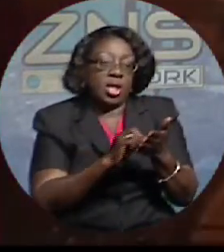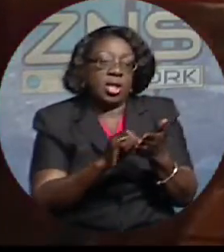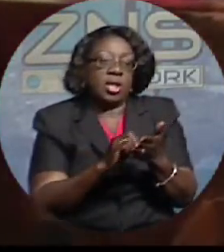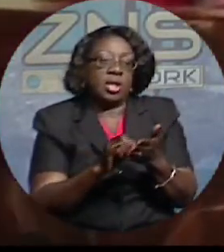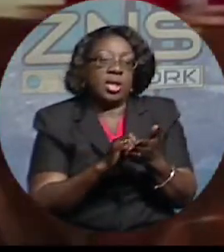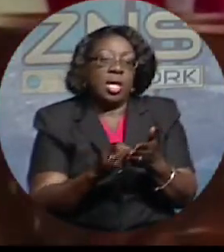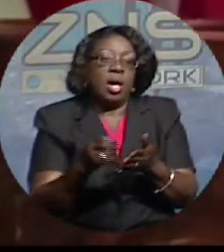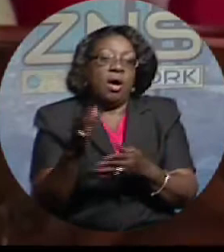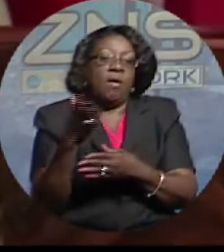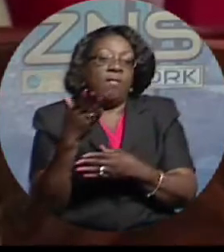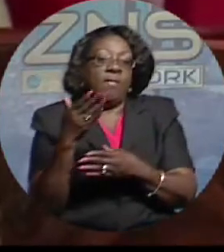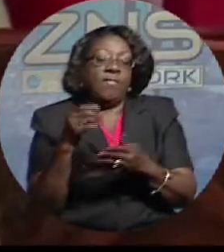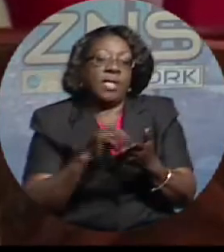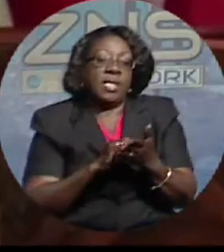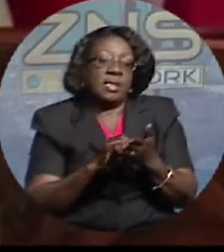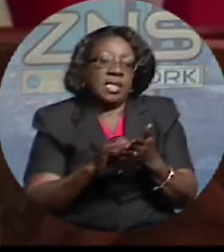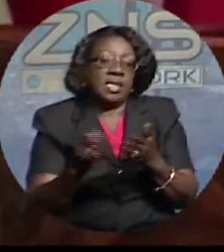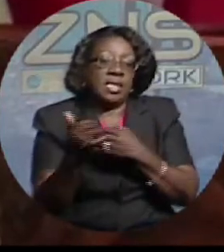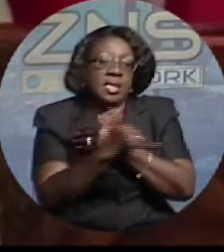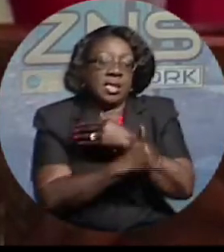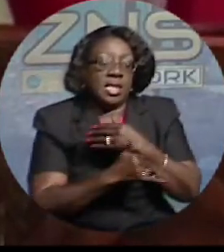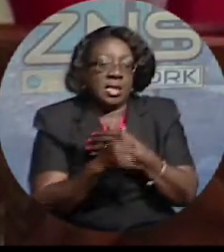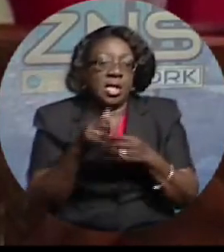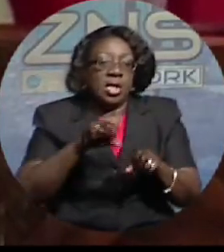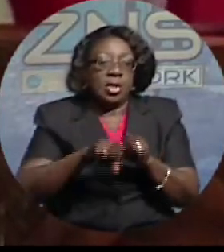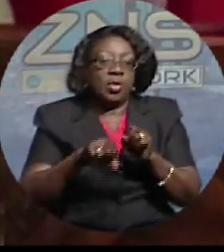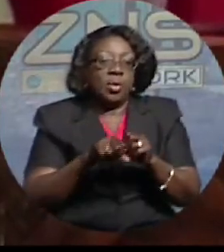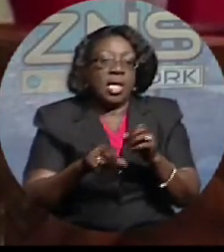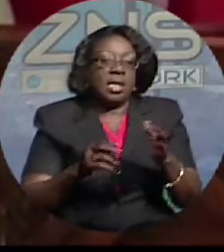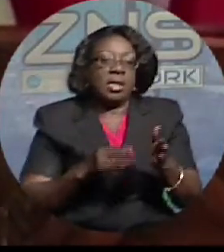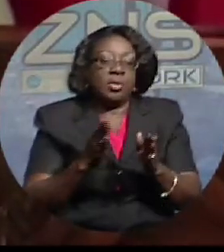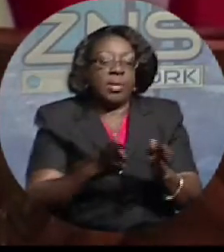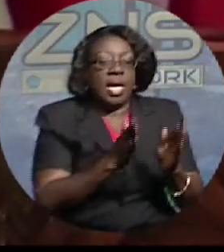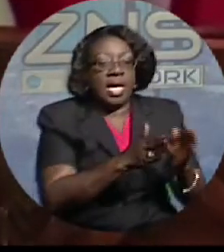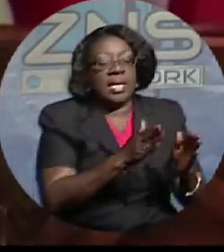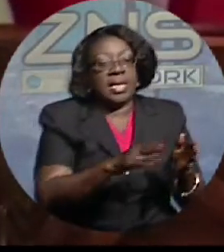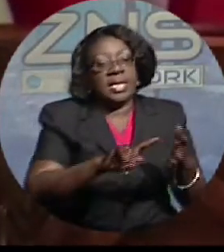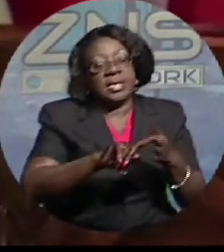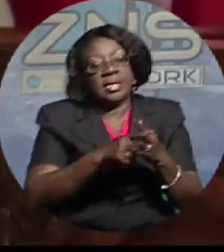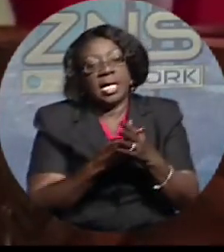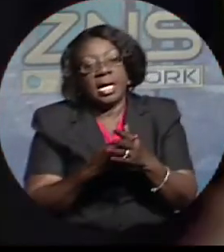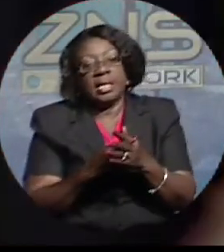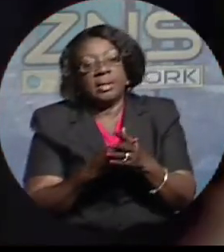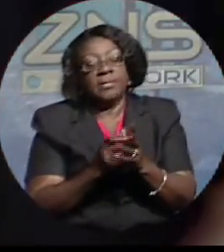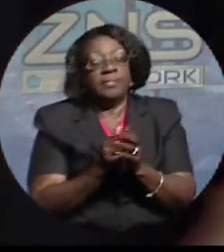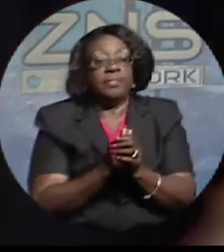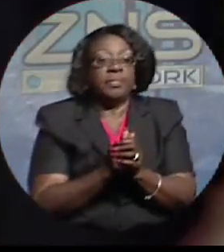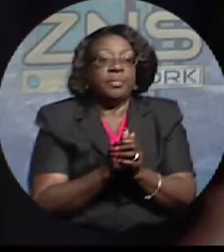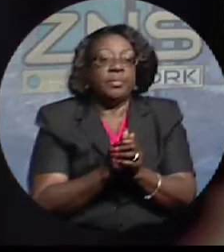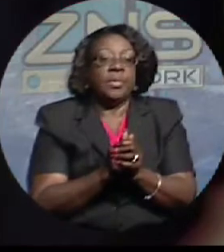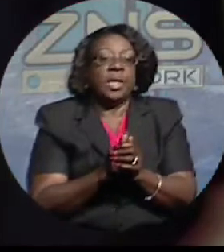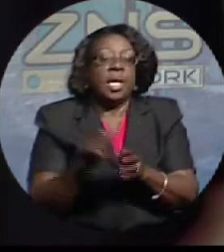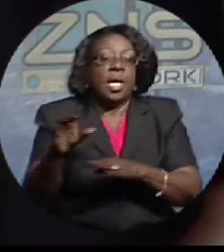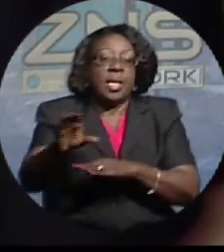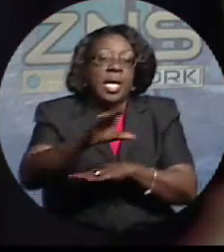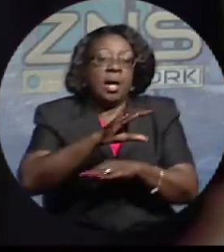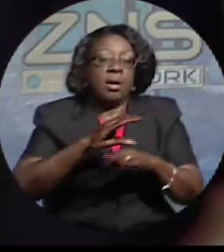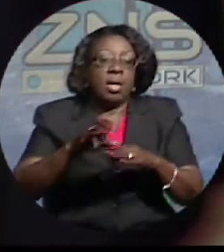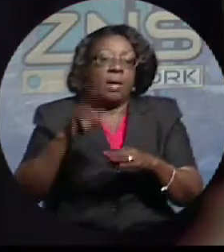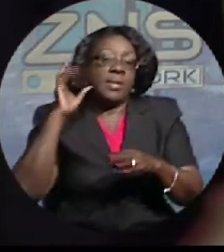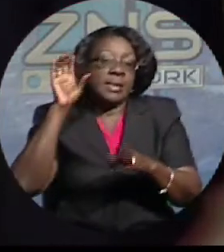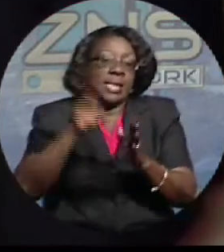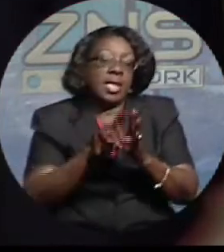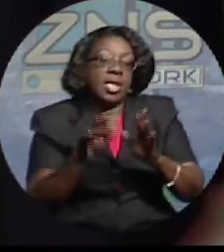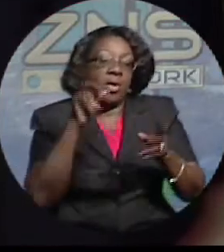by 50 signatory states, so that the treaty can come into force with minimum delay. Meantime, CARICOM Secretary General